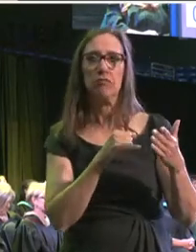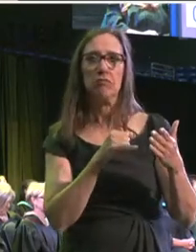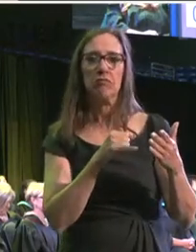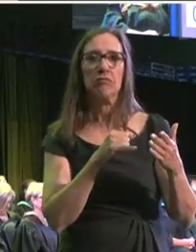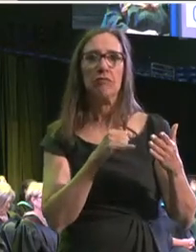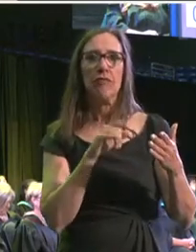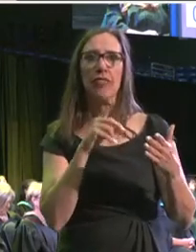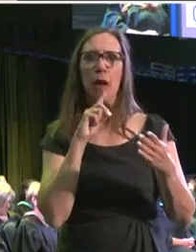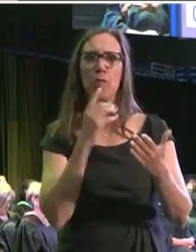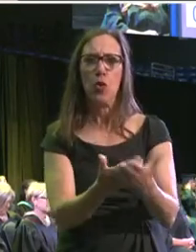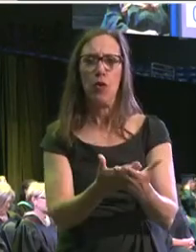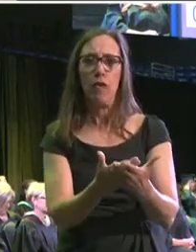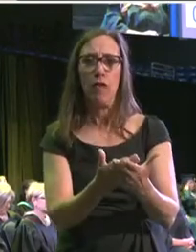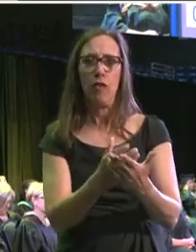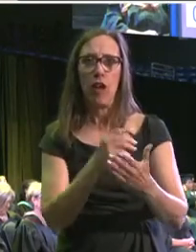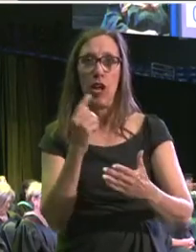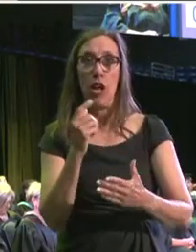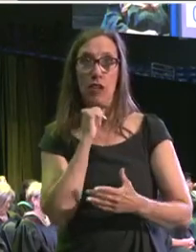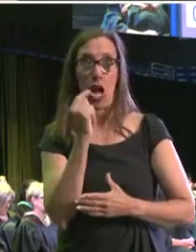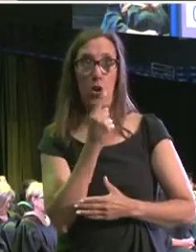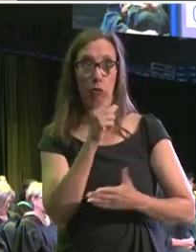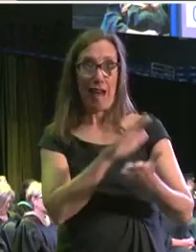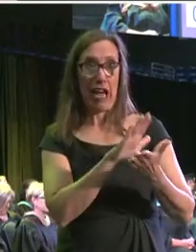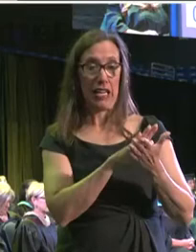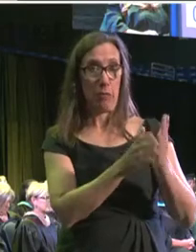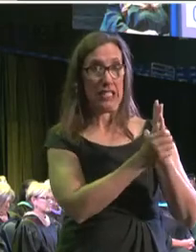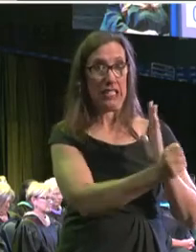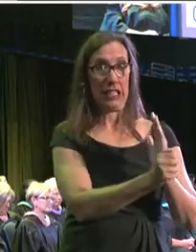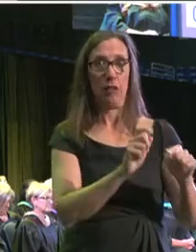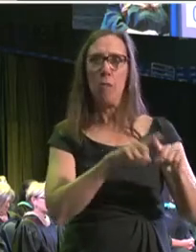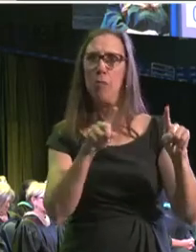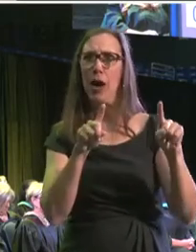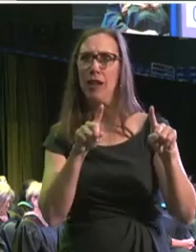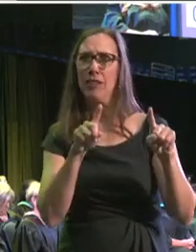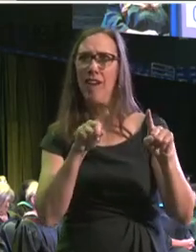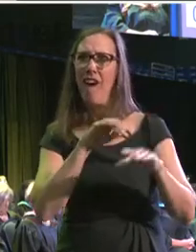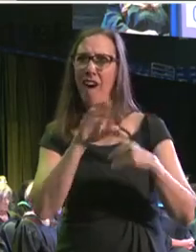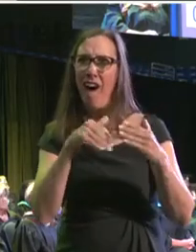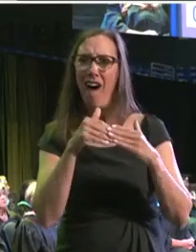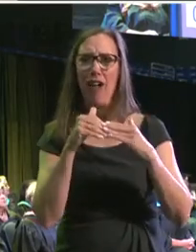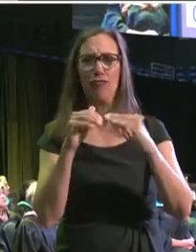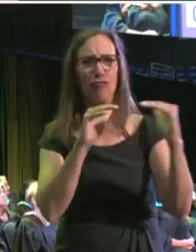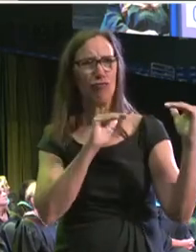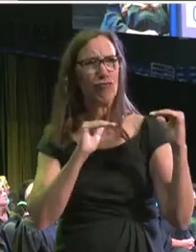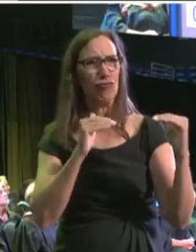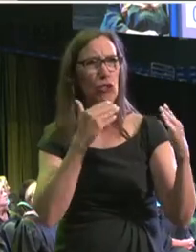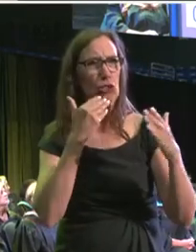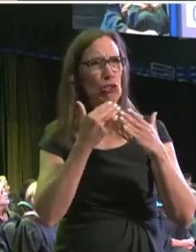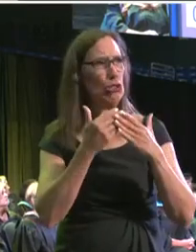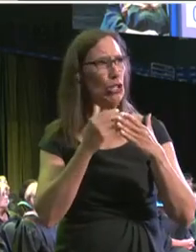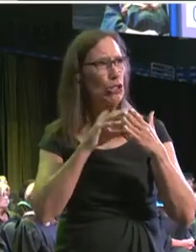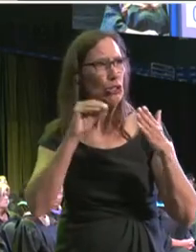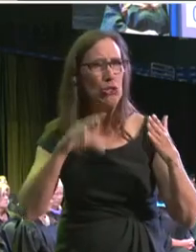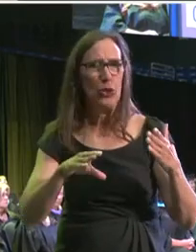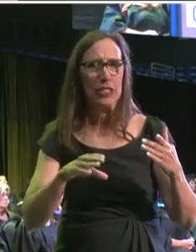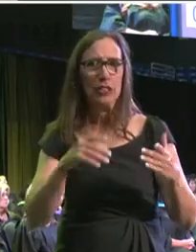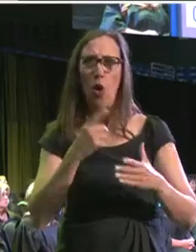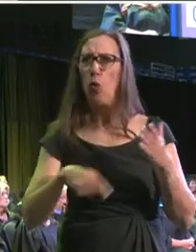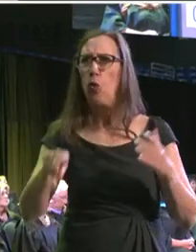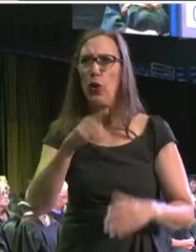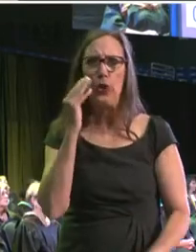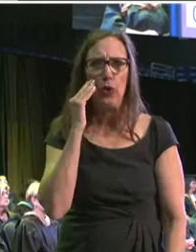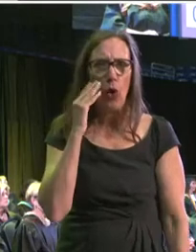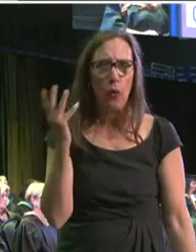It proves that we are not only academically inclined, but that we are overall well-rounded individuals. So from this, what do we